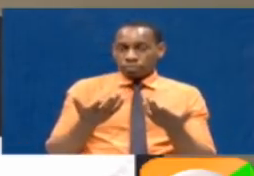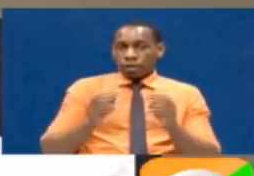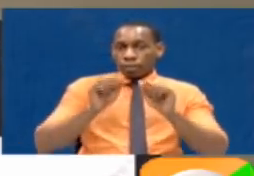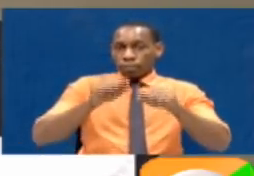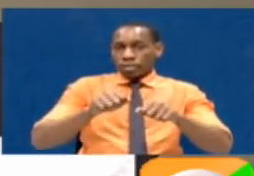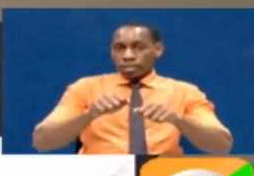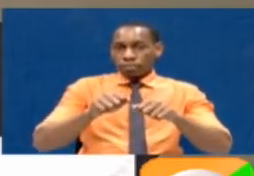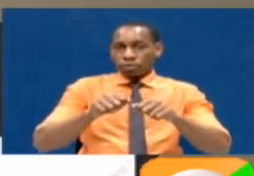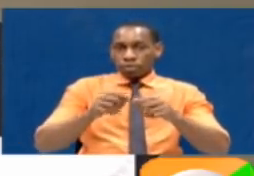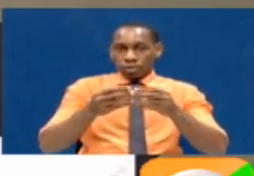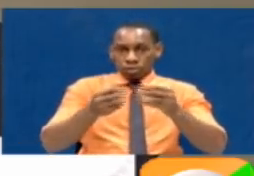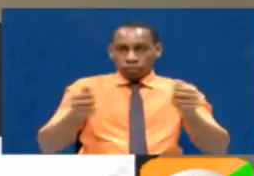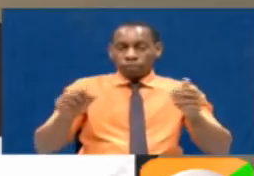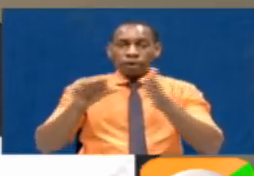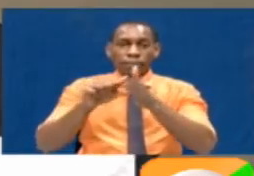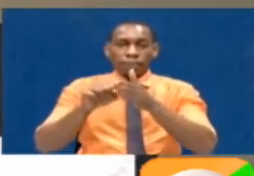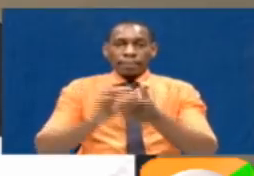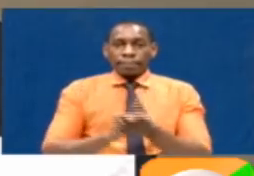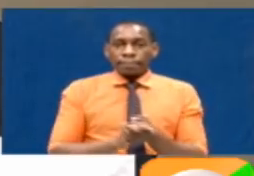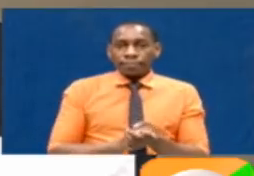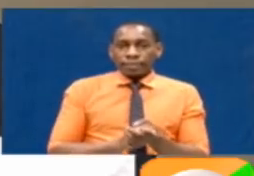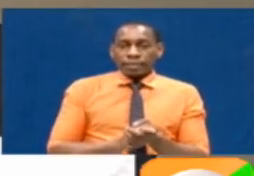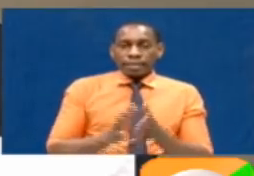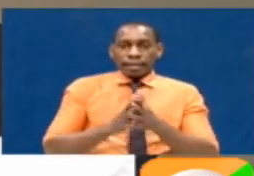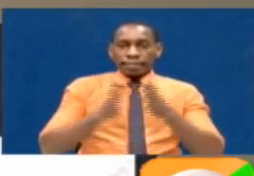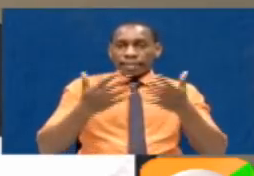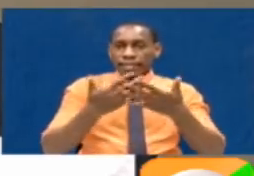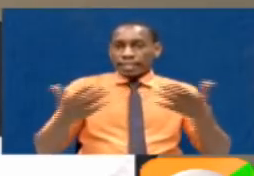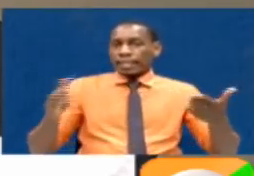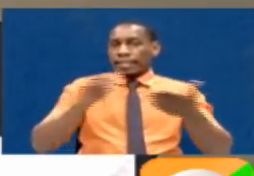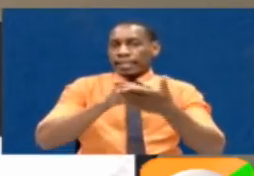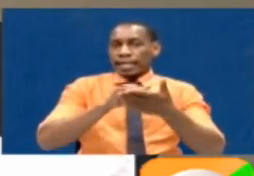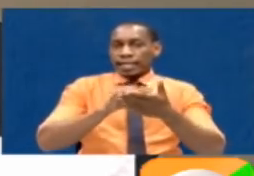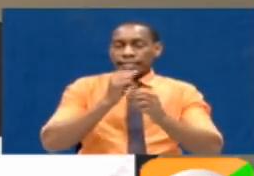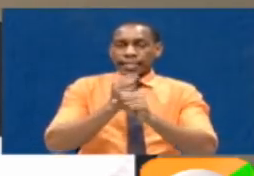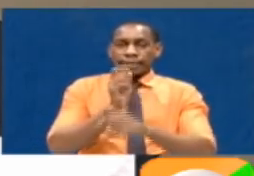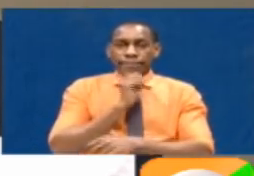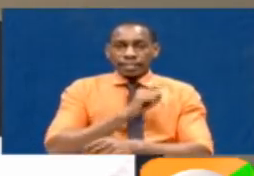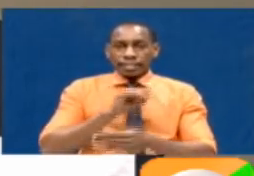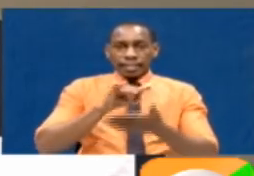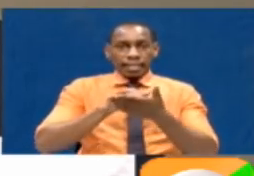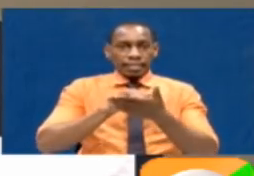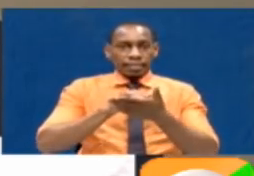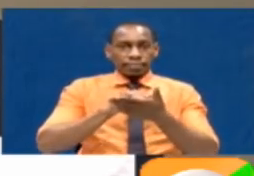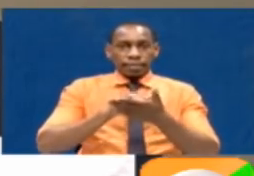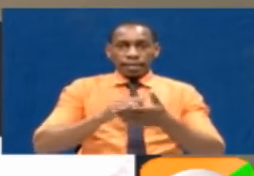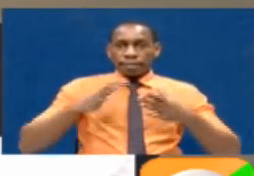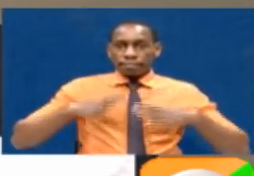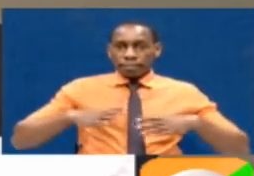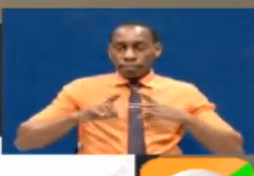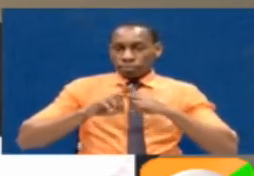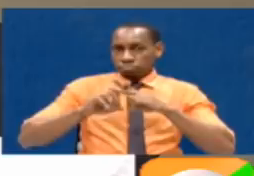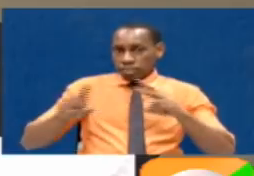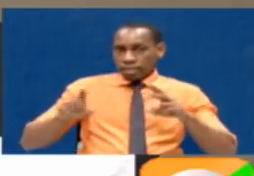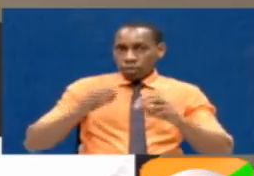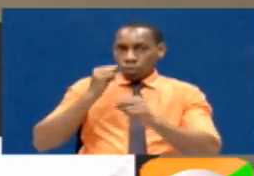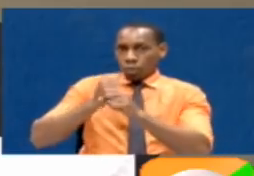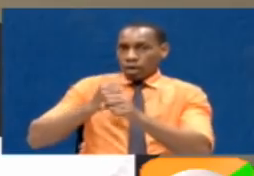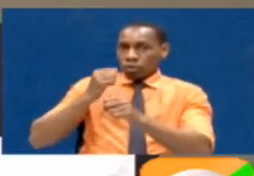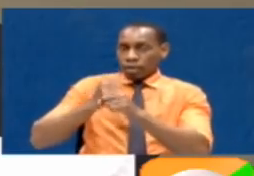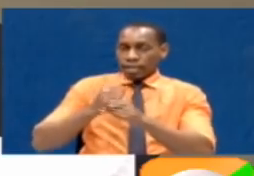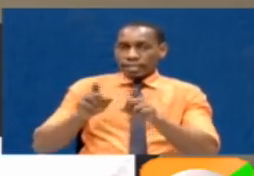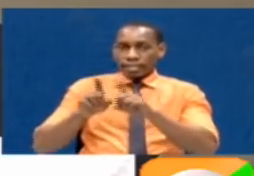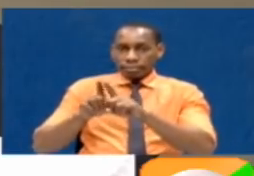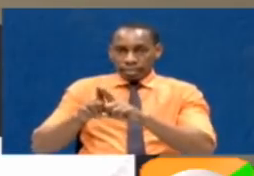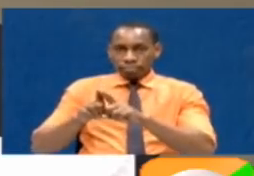to get through this crisis. And one of the big things we have done is to ensure that as people start to work and